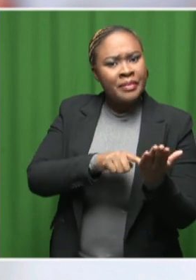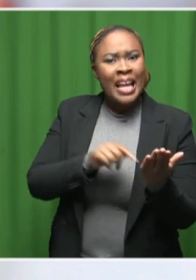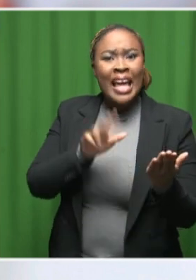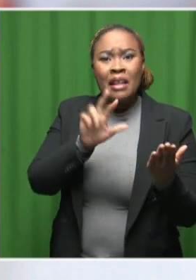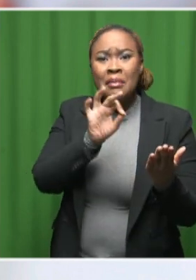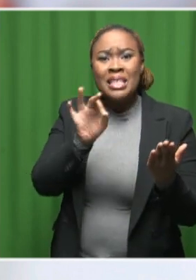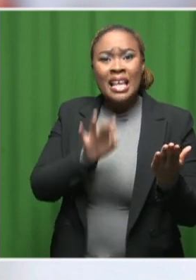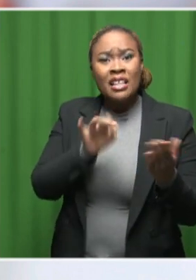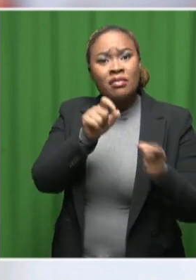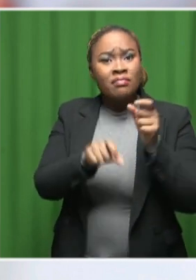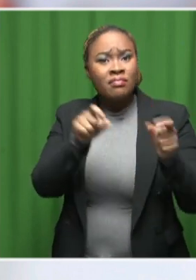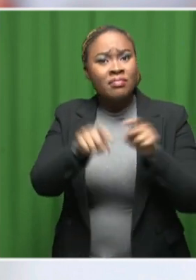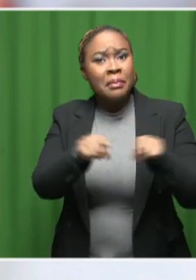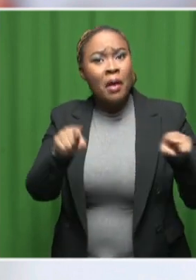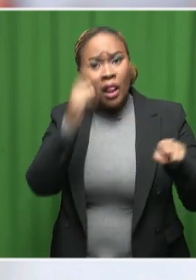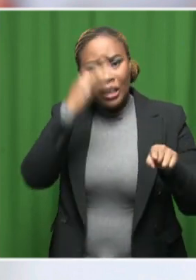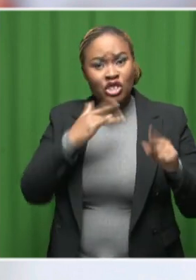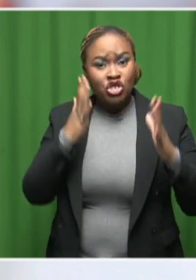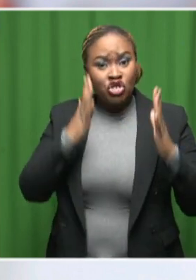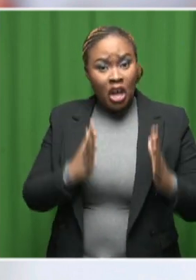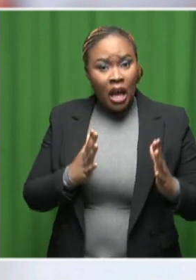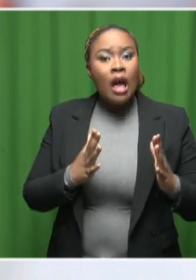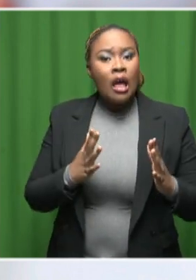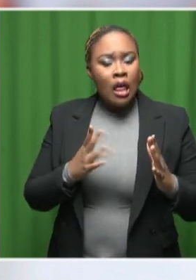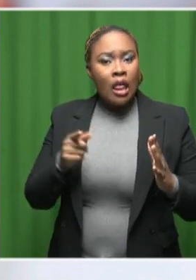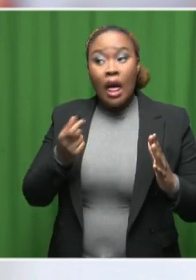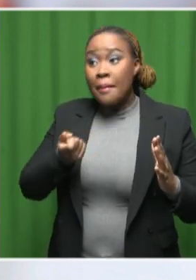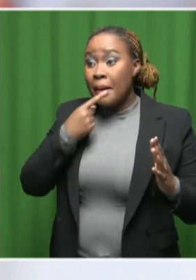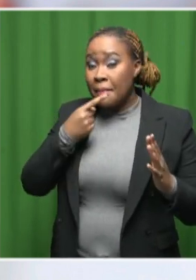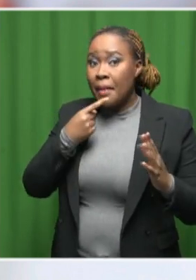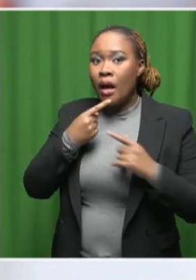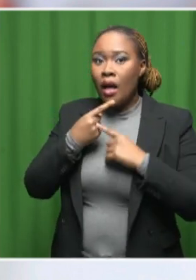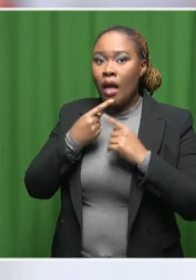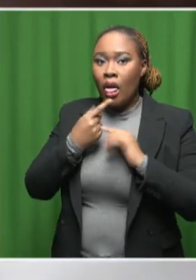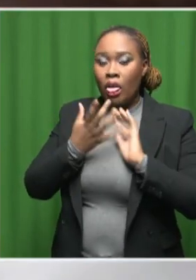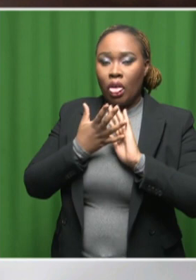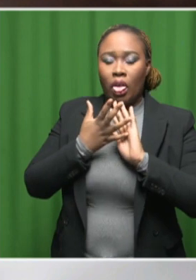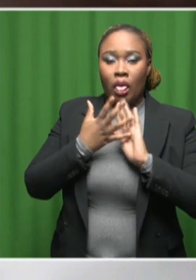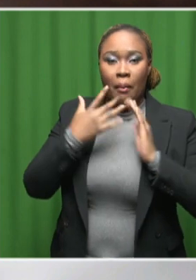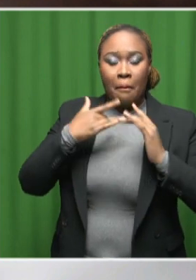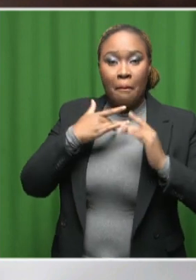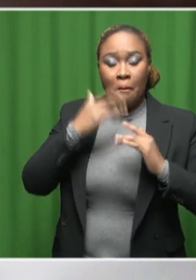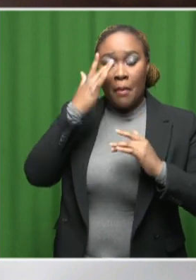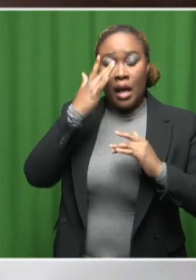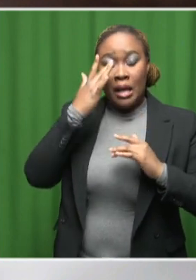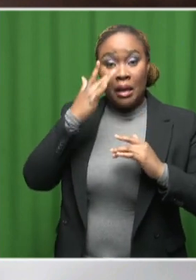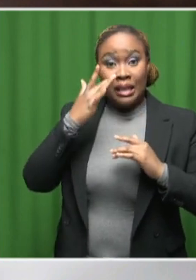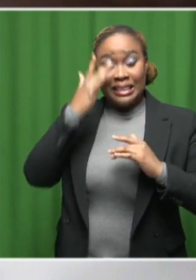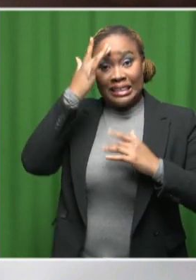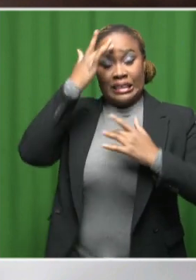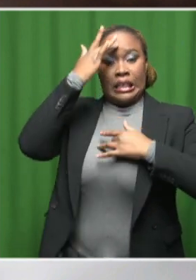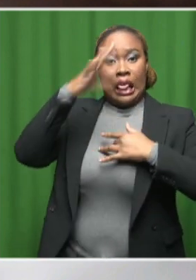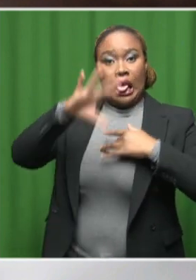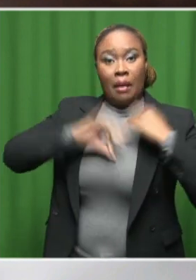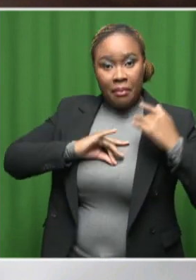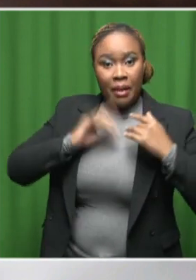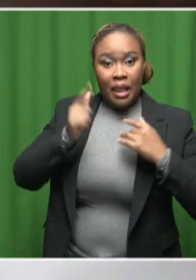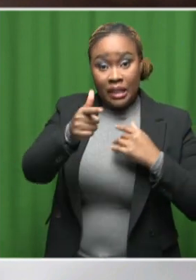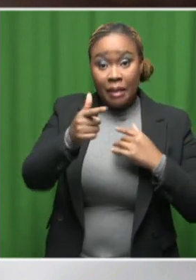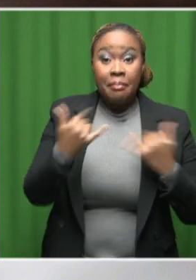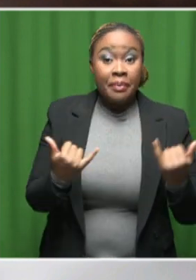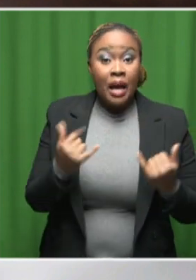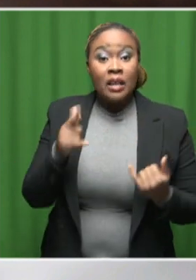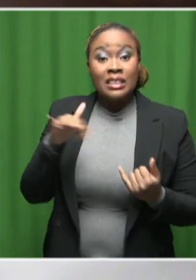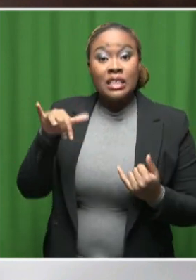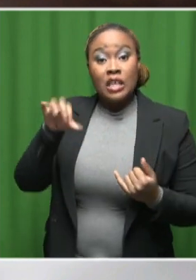to treatment, and half of these are preventable. Dr. Yaseen Khan is the co-founder and CEO of EMGuidance